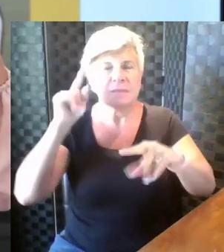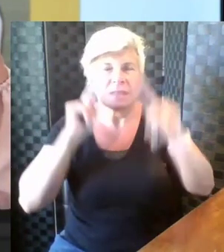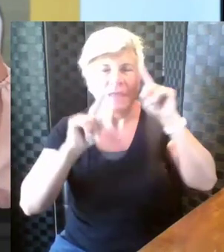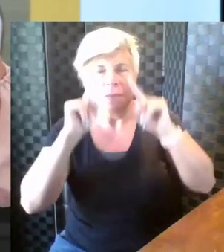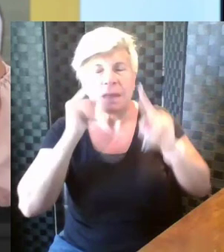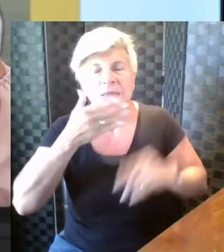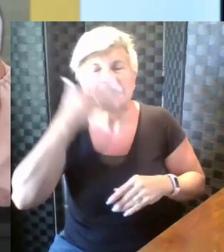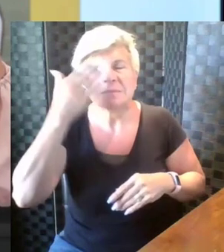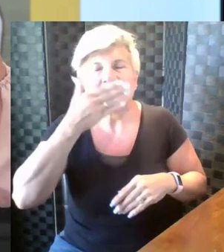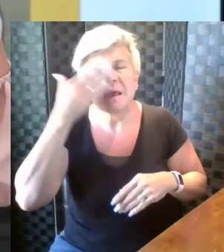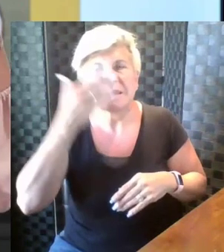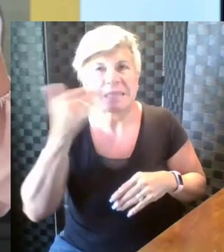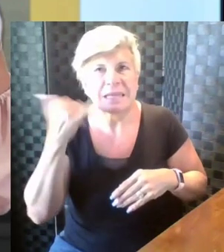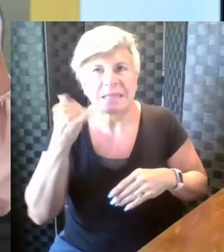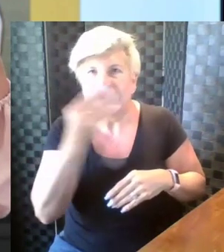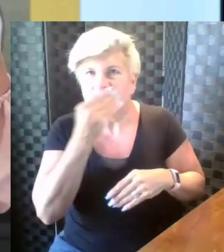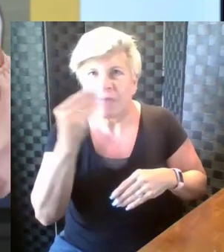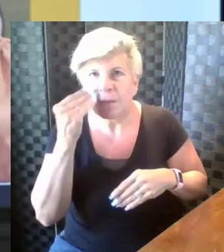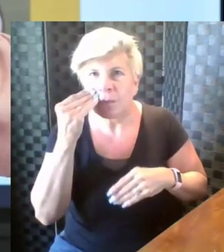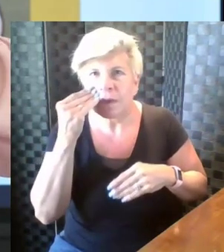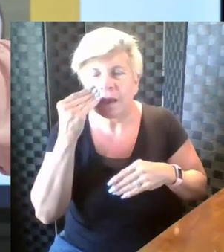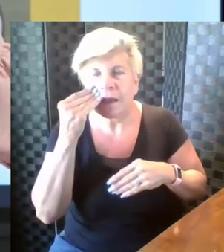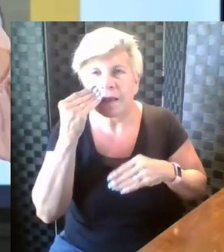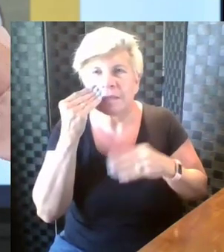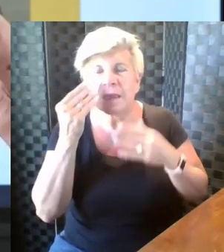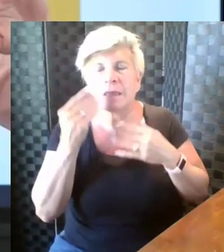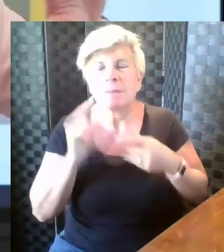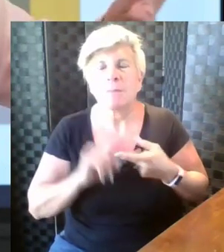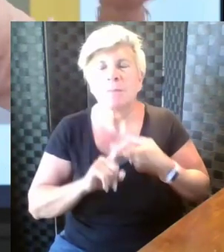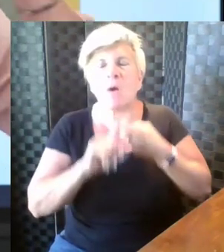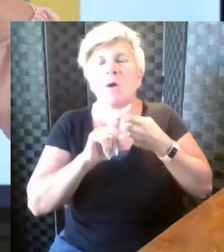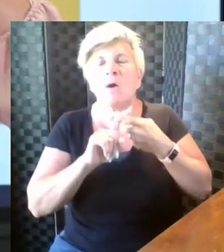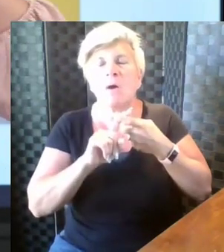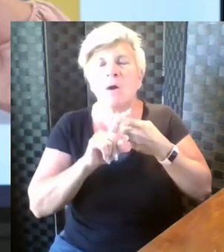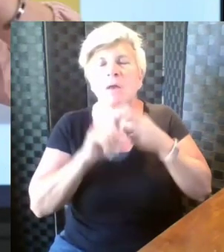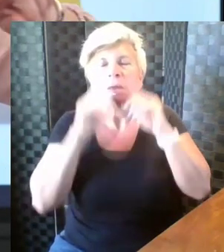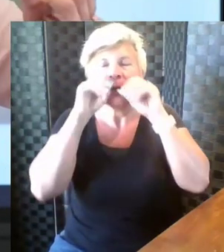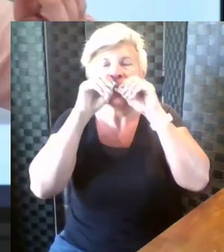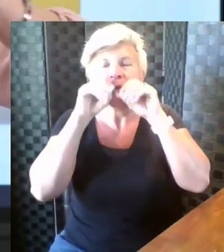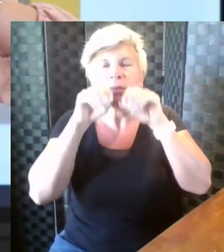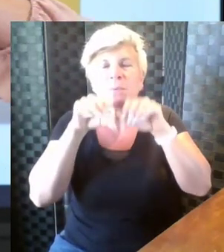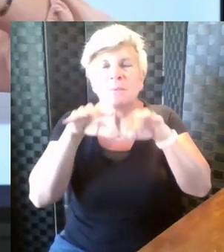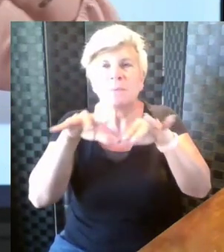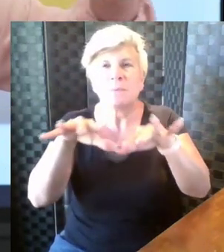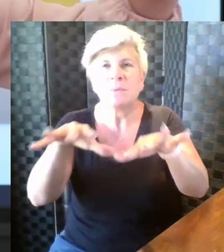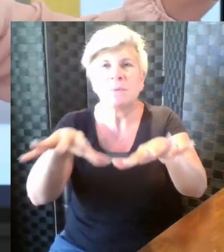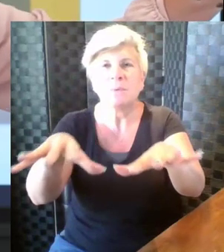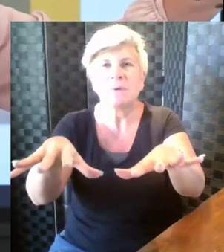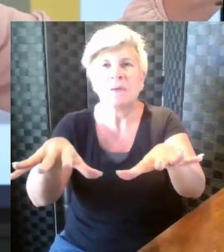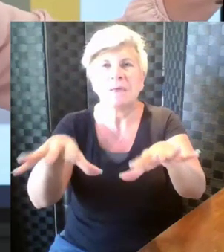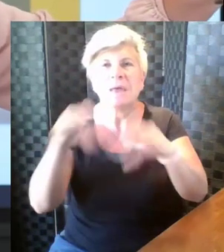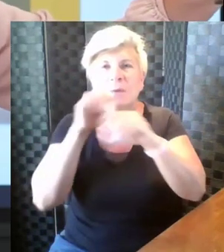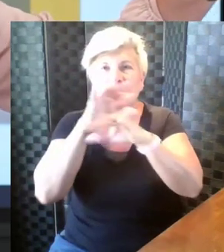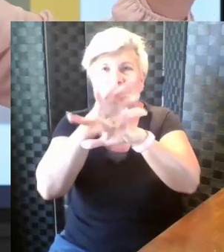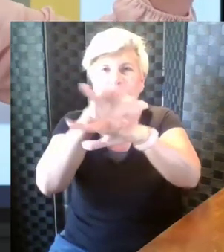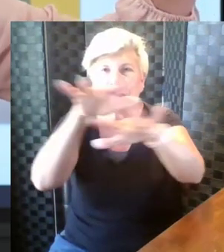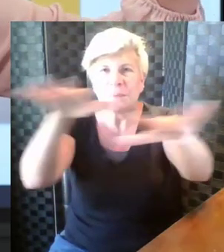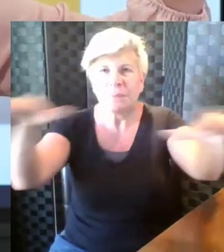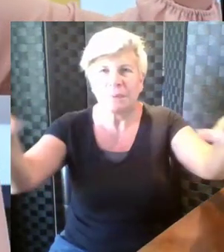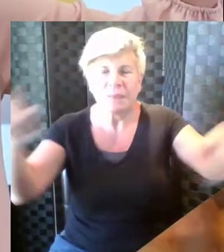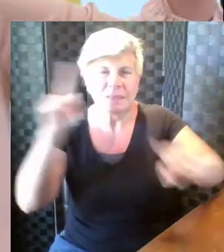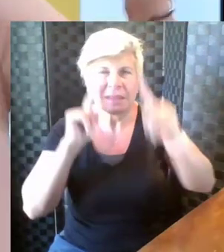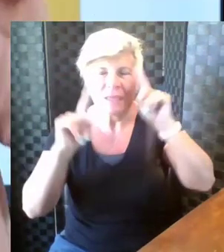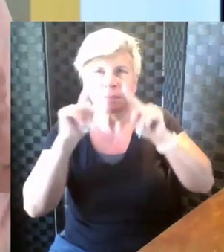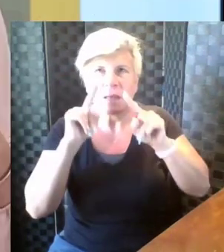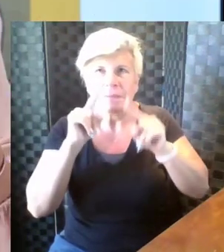yellow dandelion, and then we'll pause and then blow out through our mouth to blow away all the seeds, okay, and thinking about